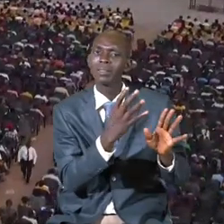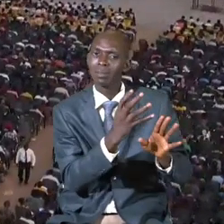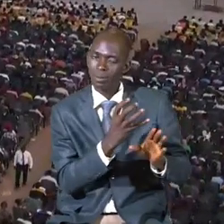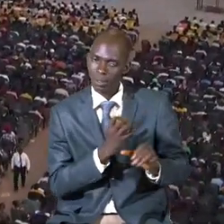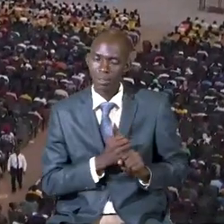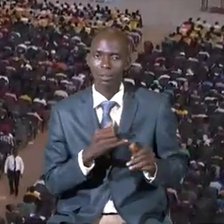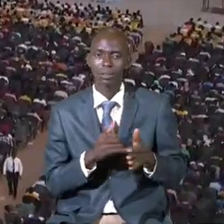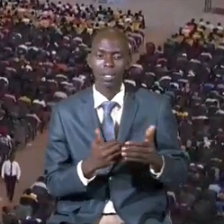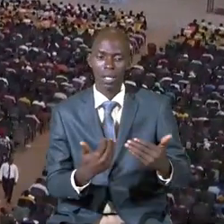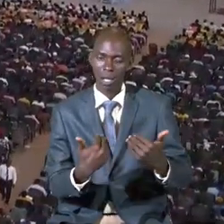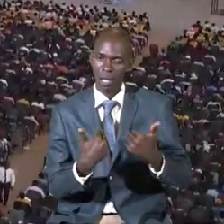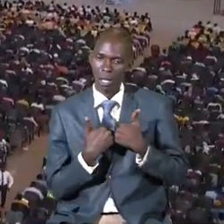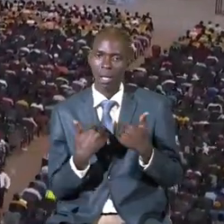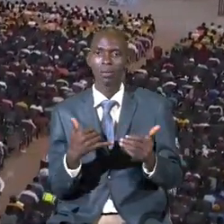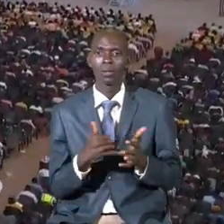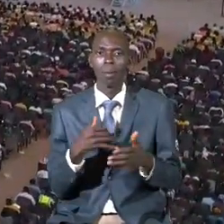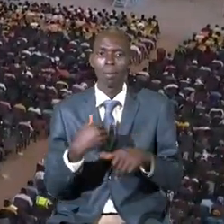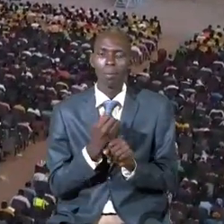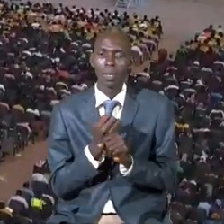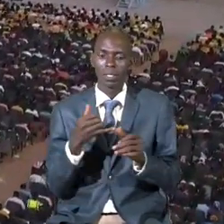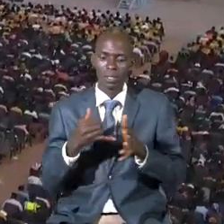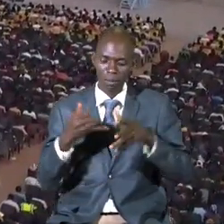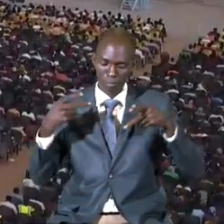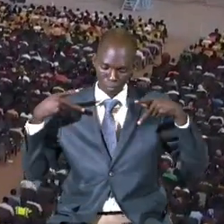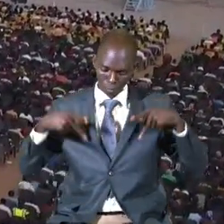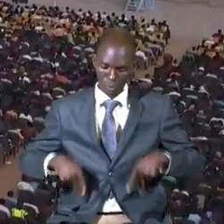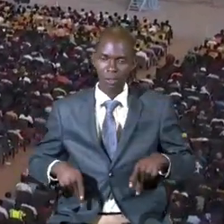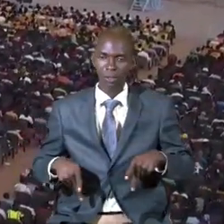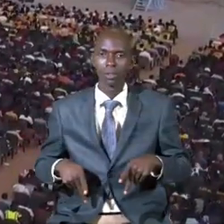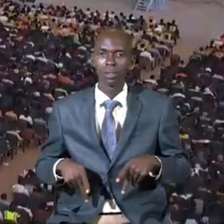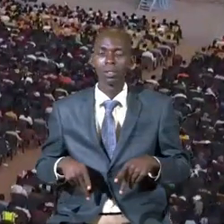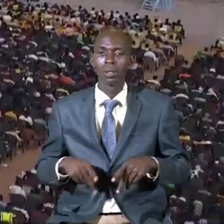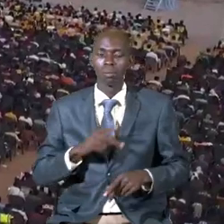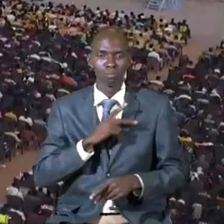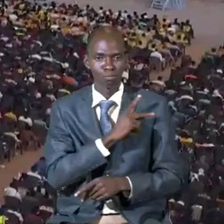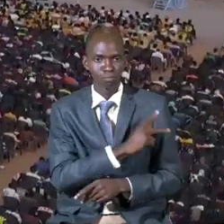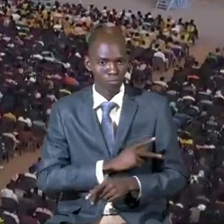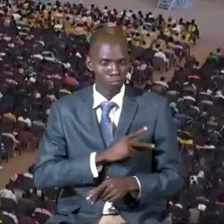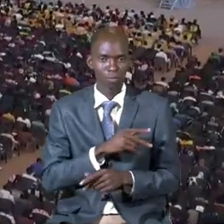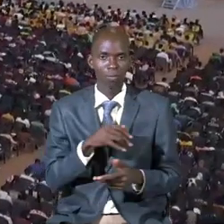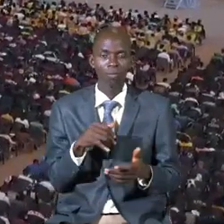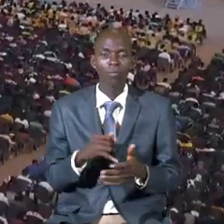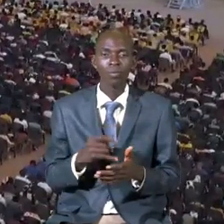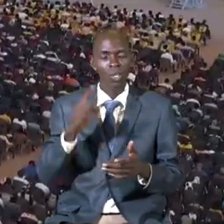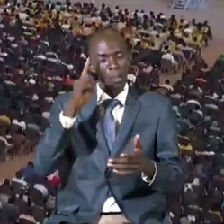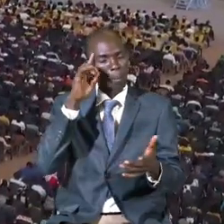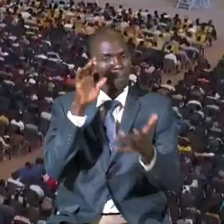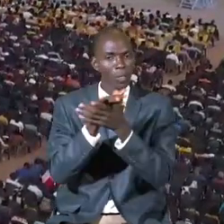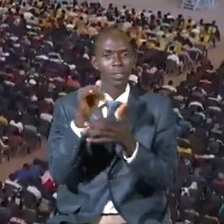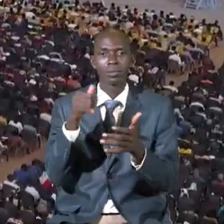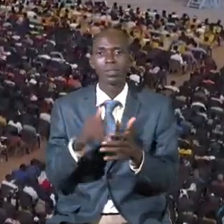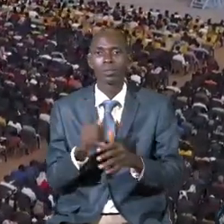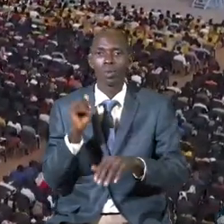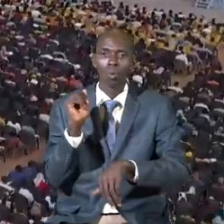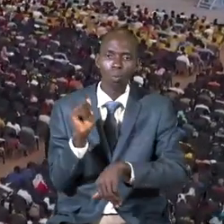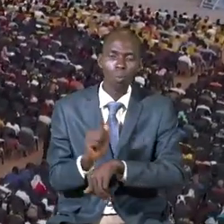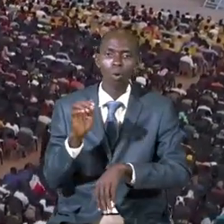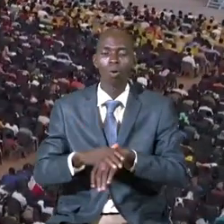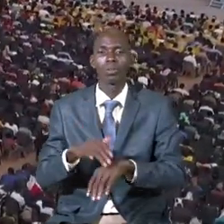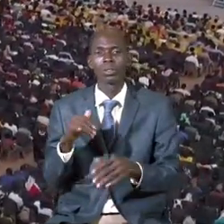it make it personal embrace it believe it work on it by the